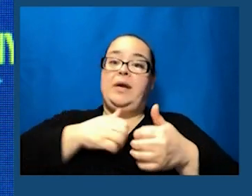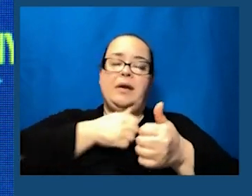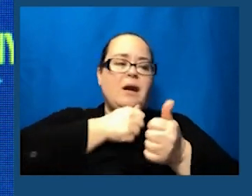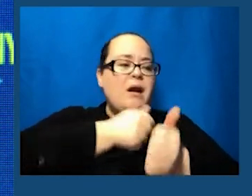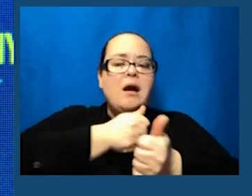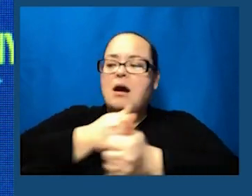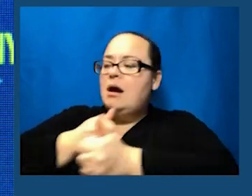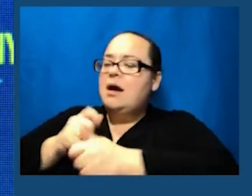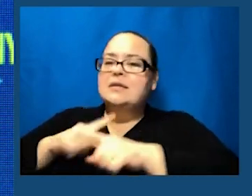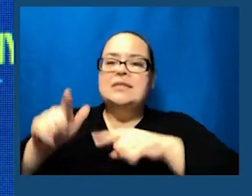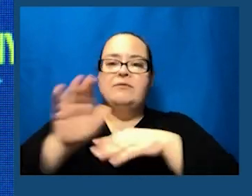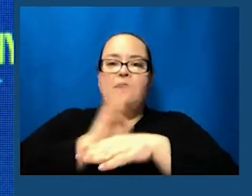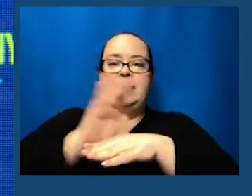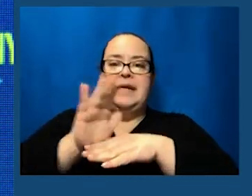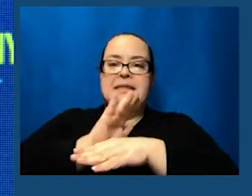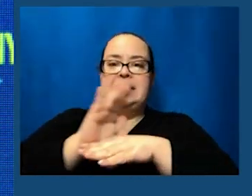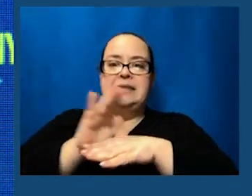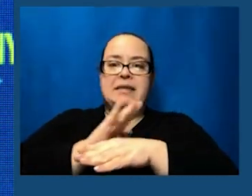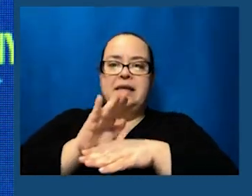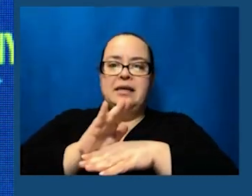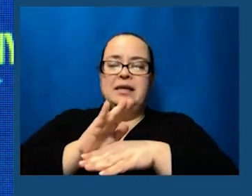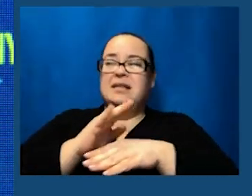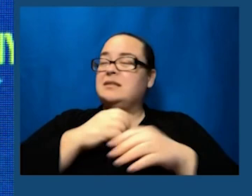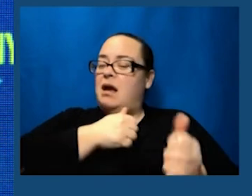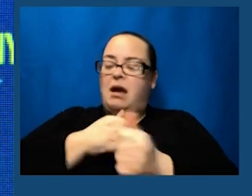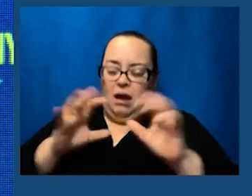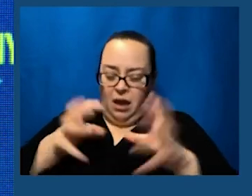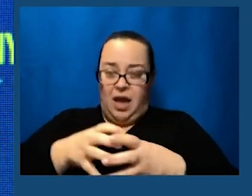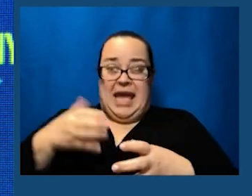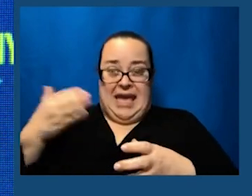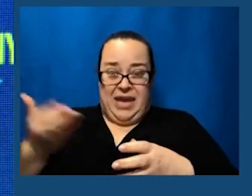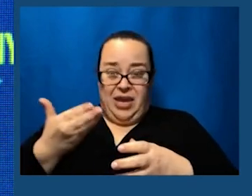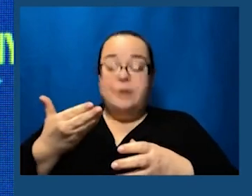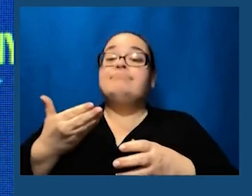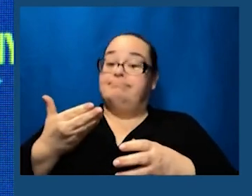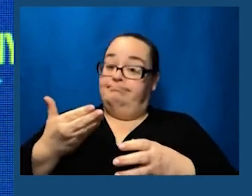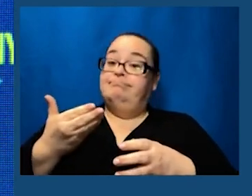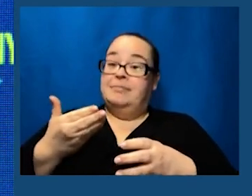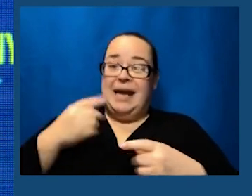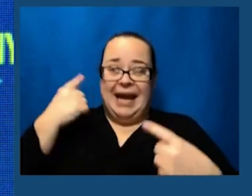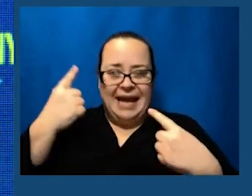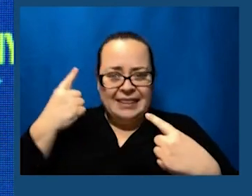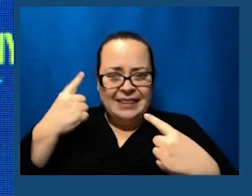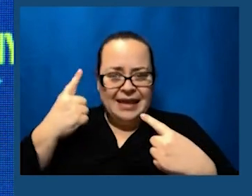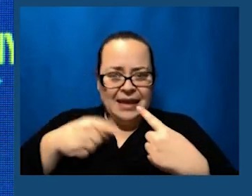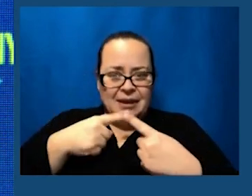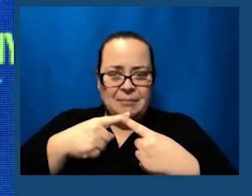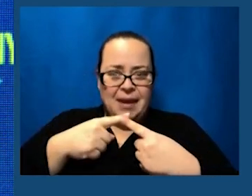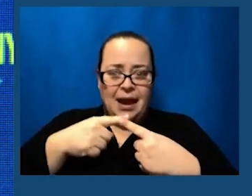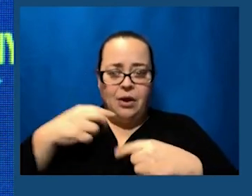with this area for a long time. And when you think about creating a high-tech corridor along the 190,